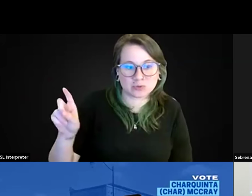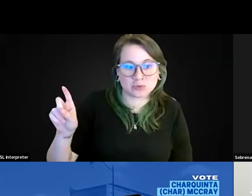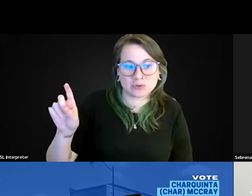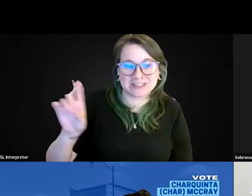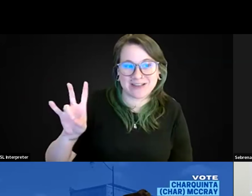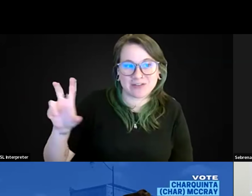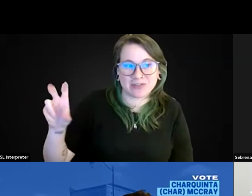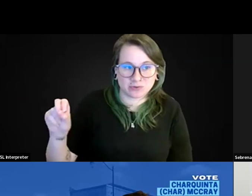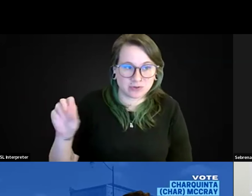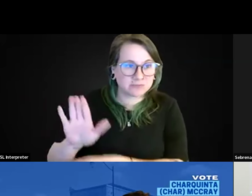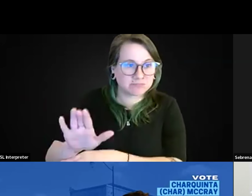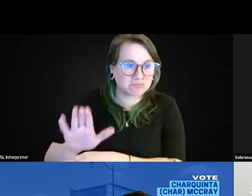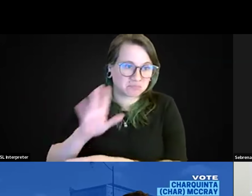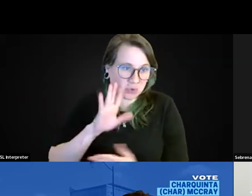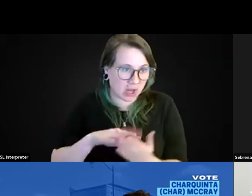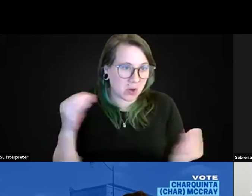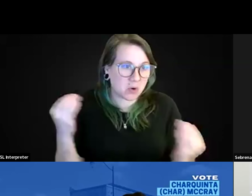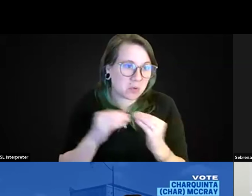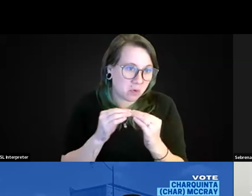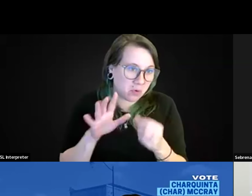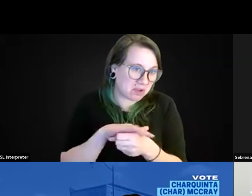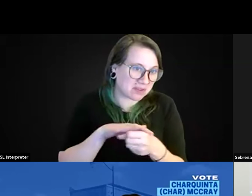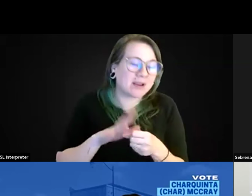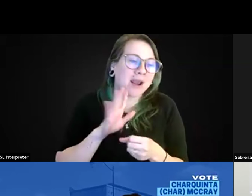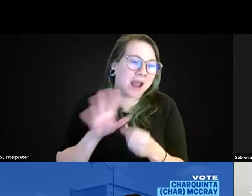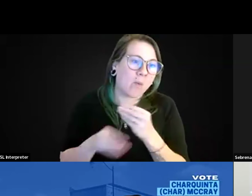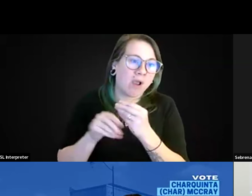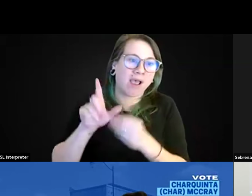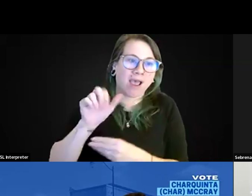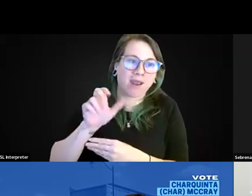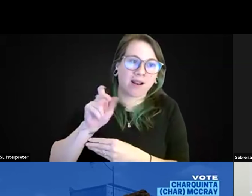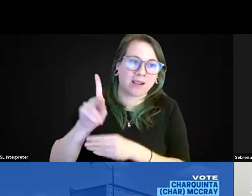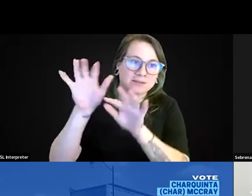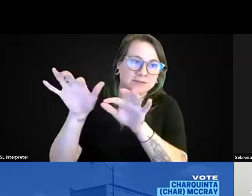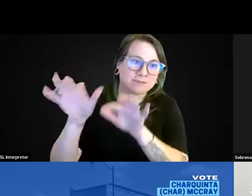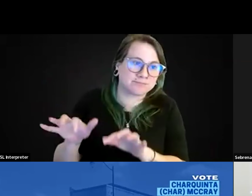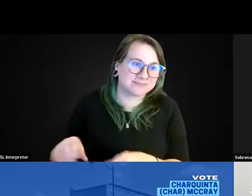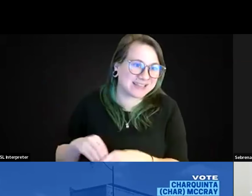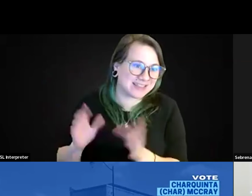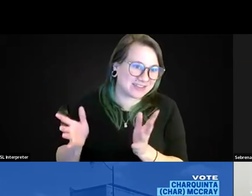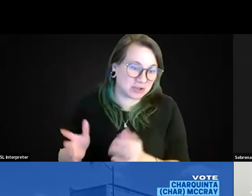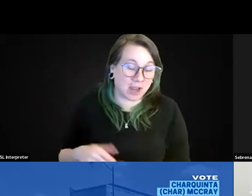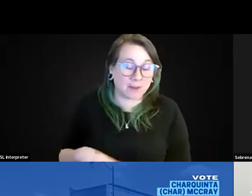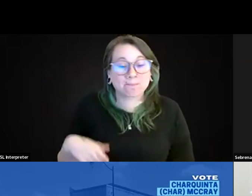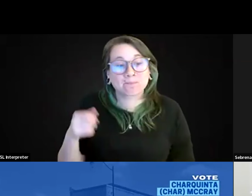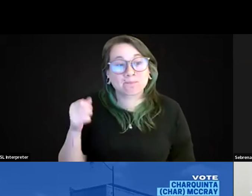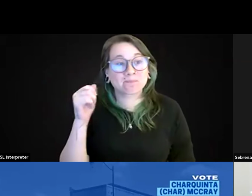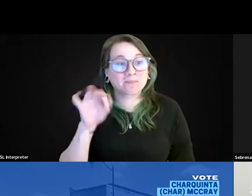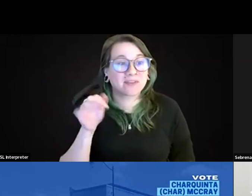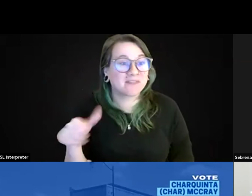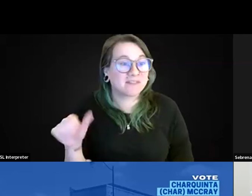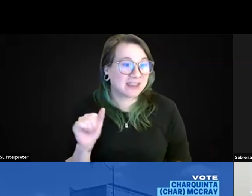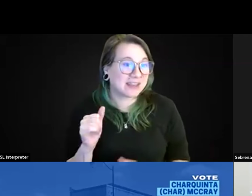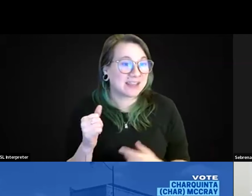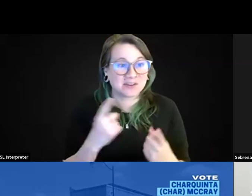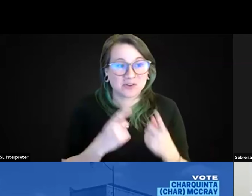learn more, and I'll drop links to all of these things. And lastly, if you have any questions, you can email me at